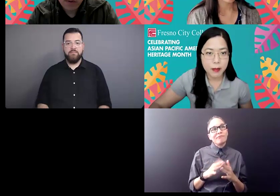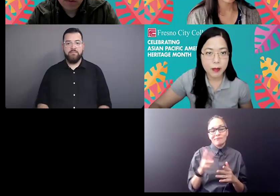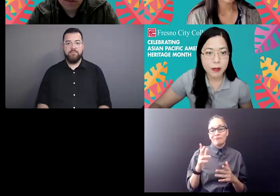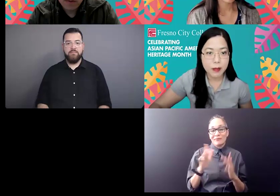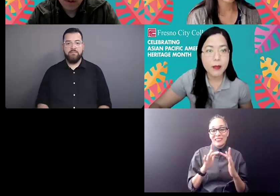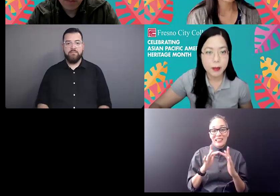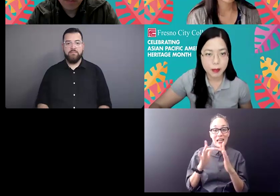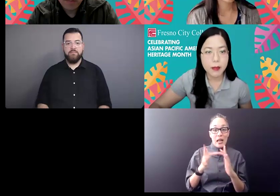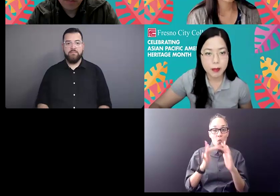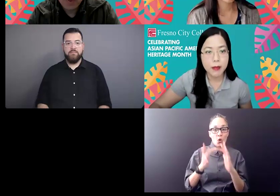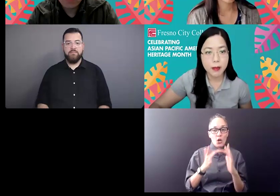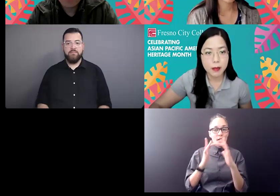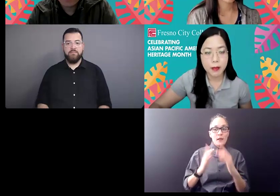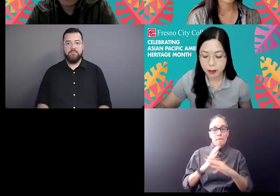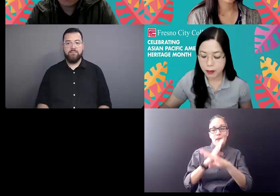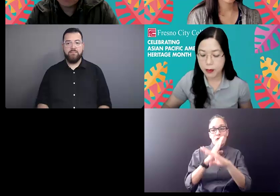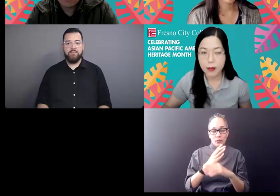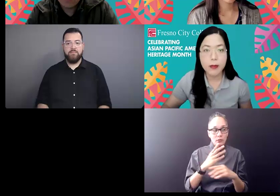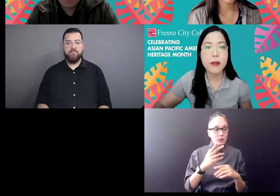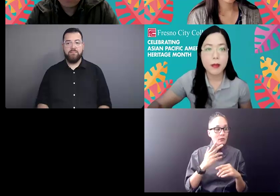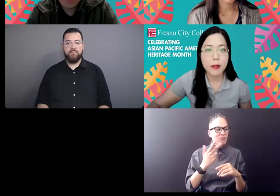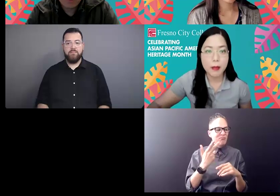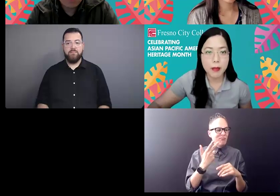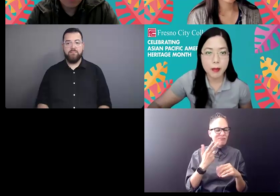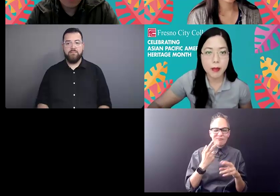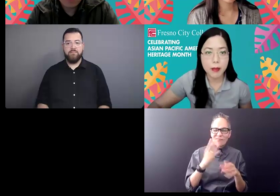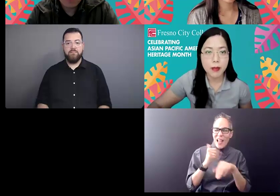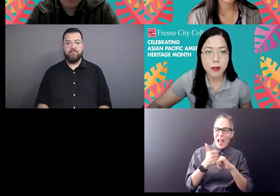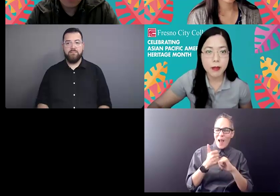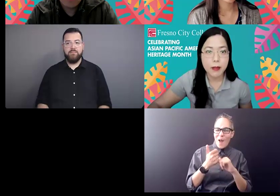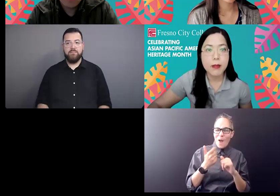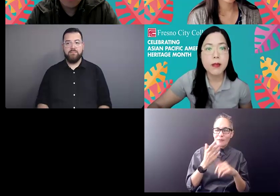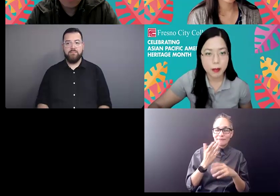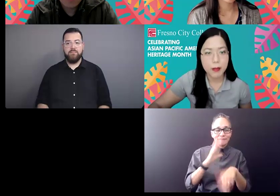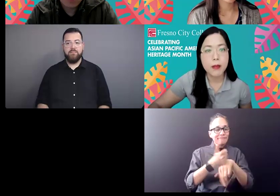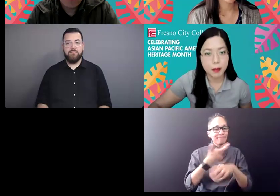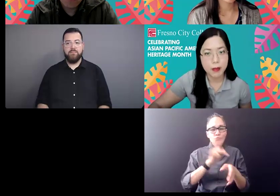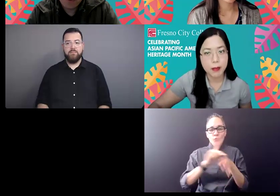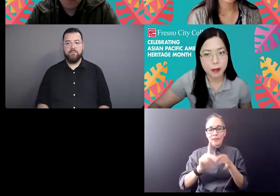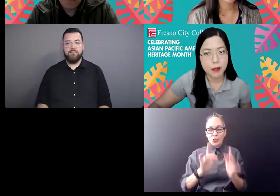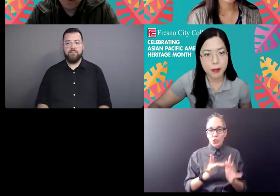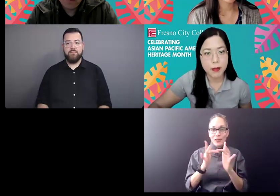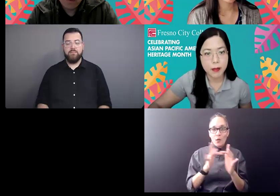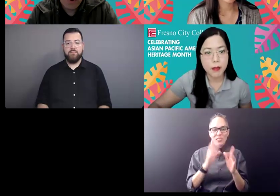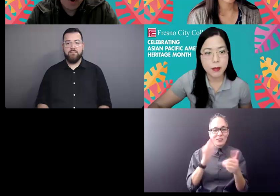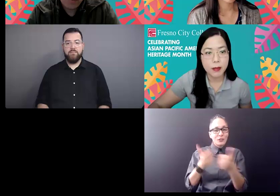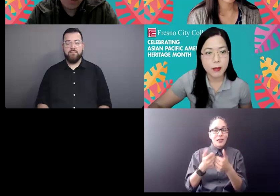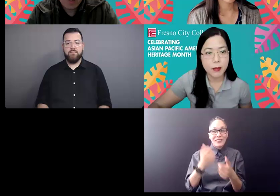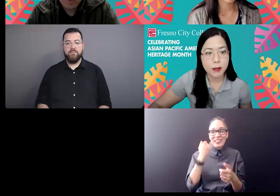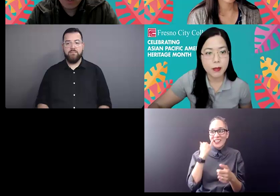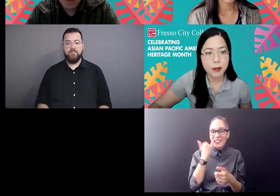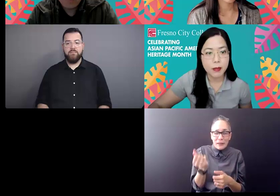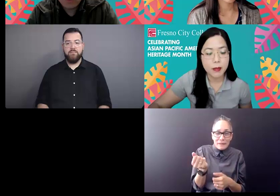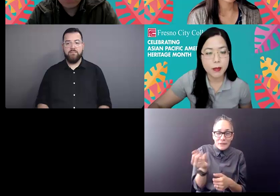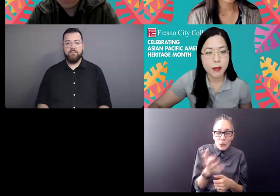network barriers. Building professional networks and connections can be challenging, especially if there are very few or